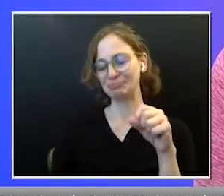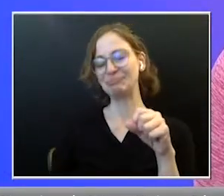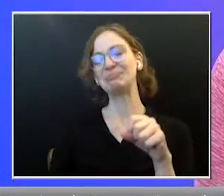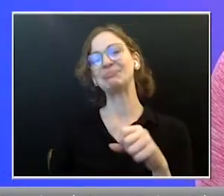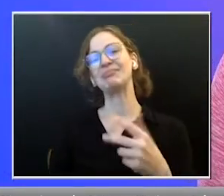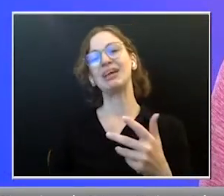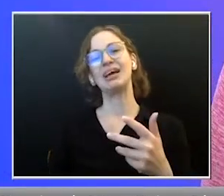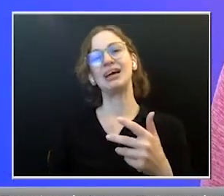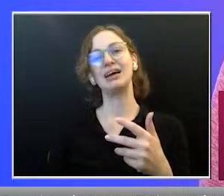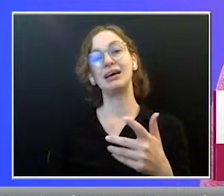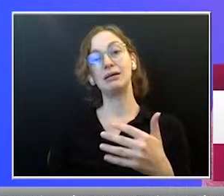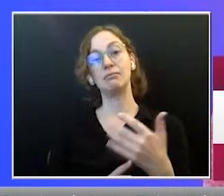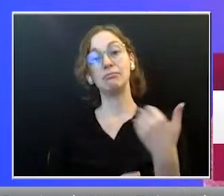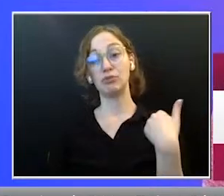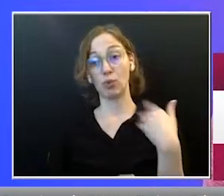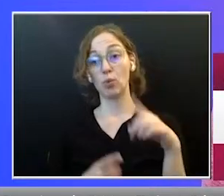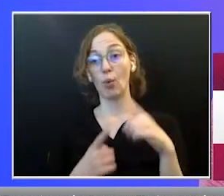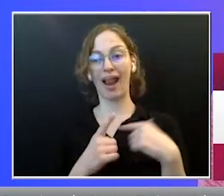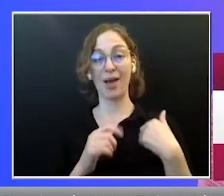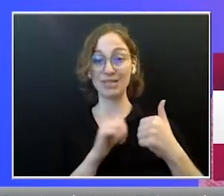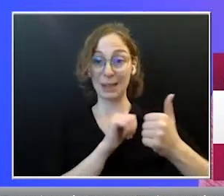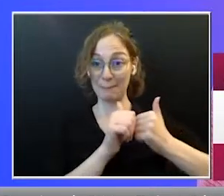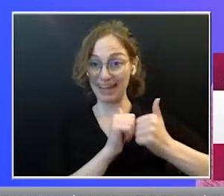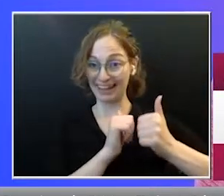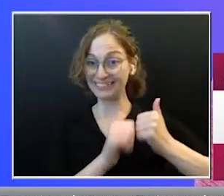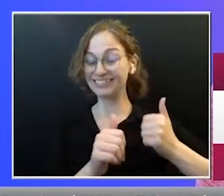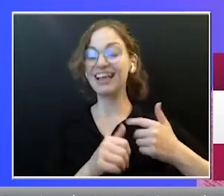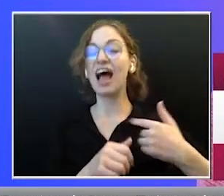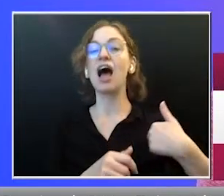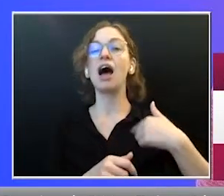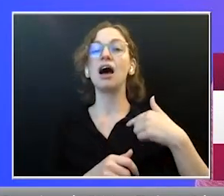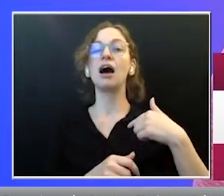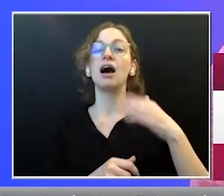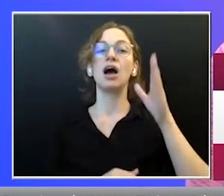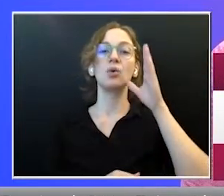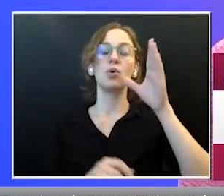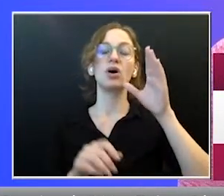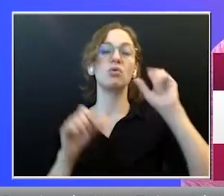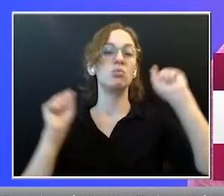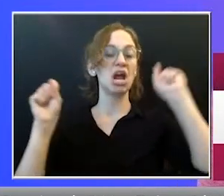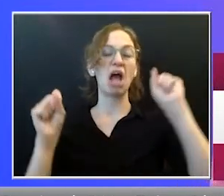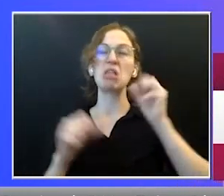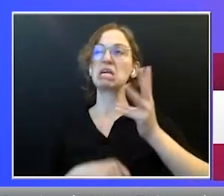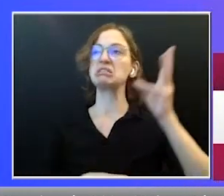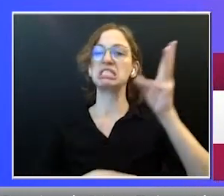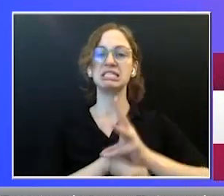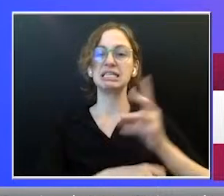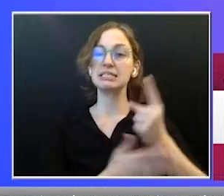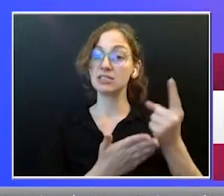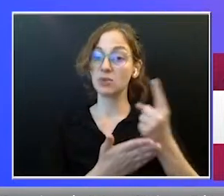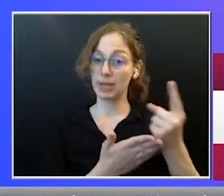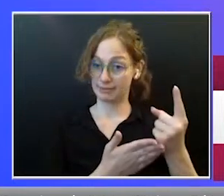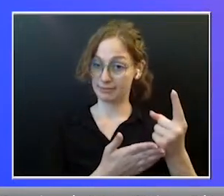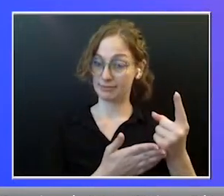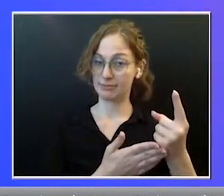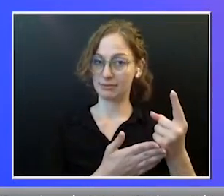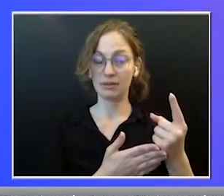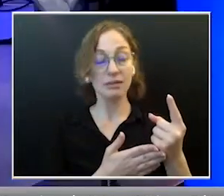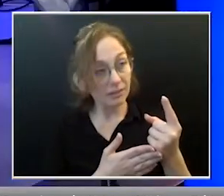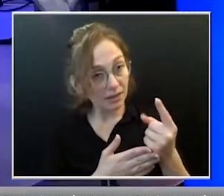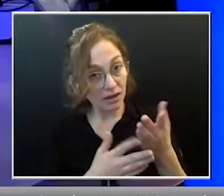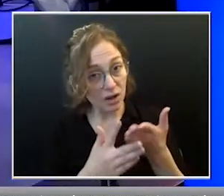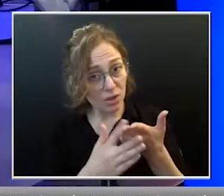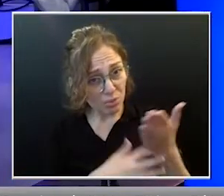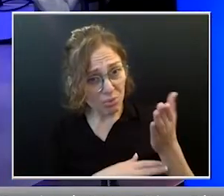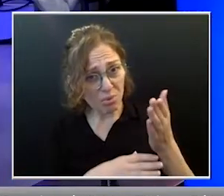was competing in my fitness competition. I would work out like 6 days a week, and then when that was through your chemo, though. You're